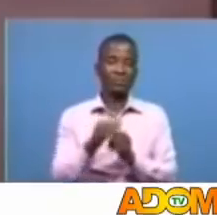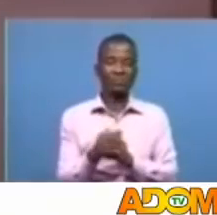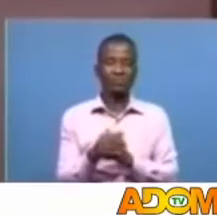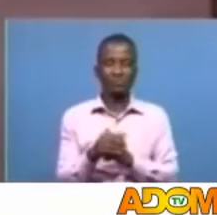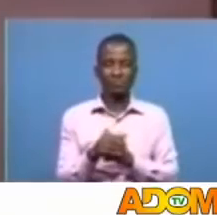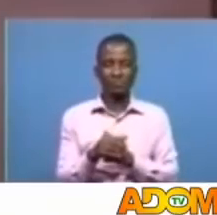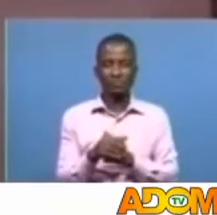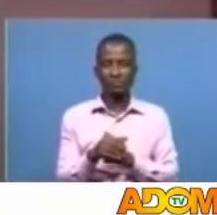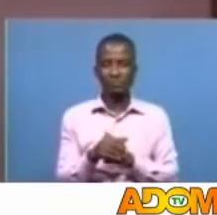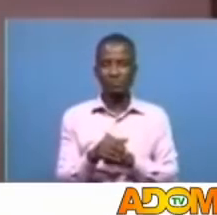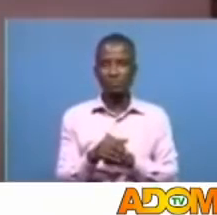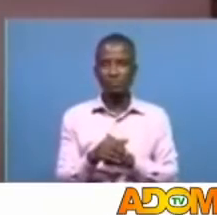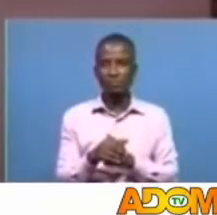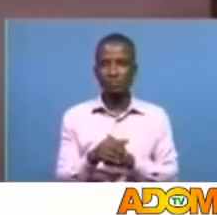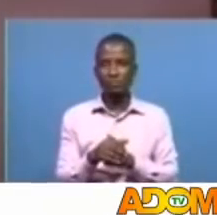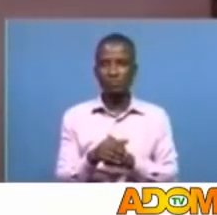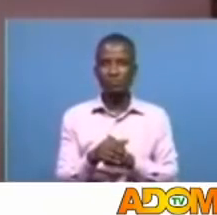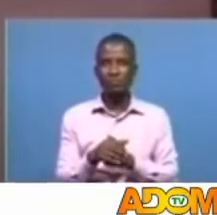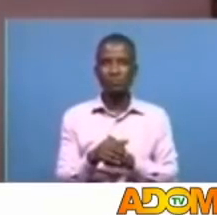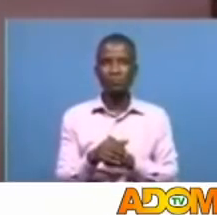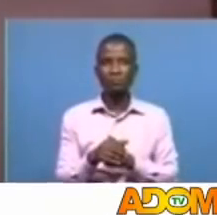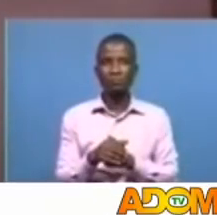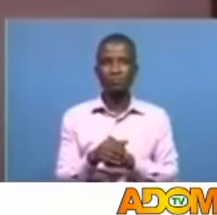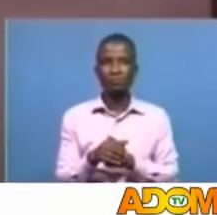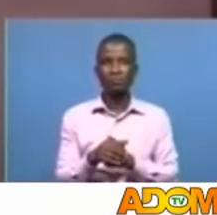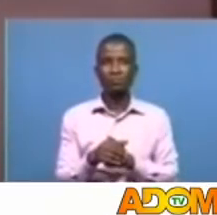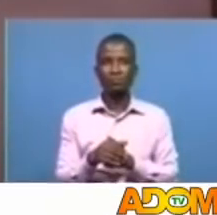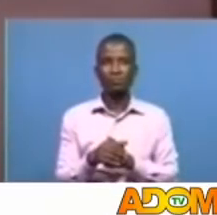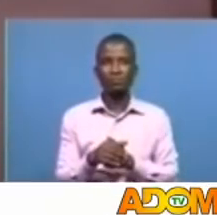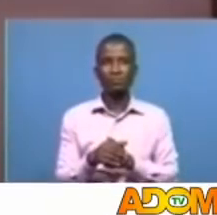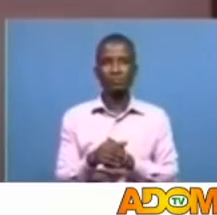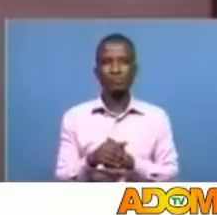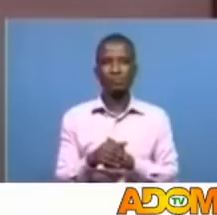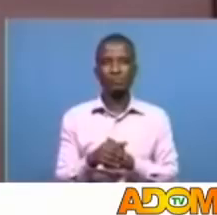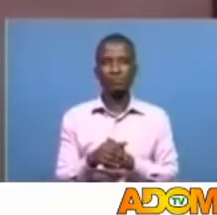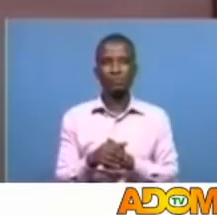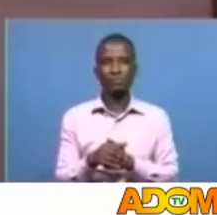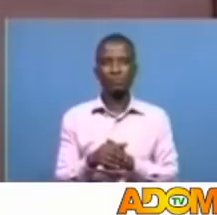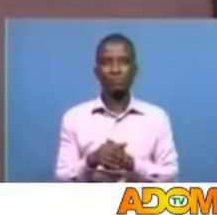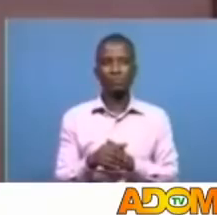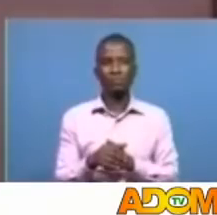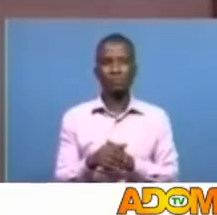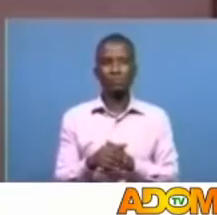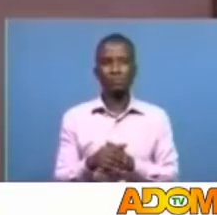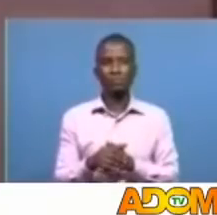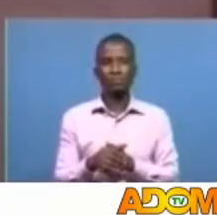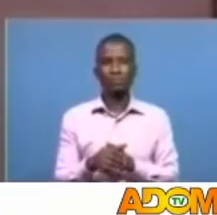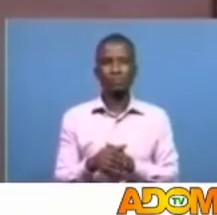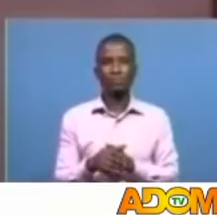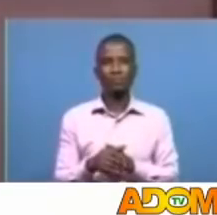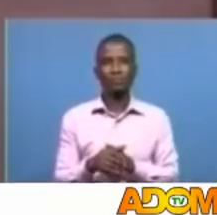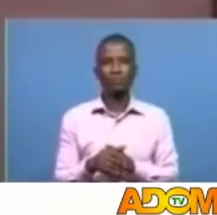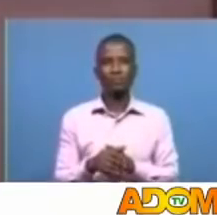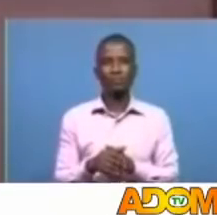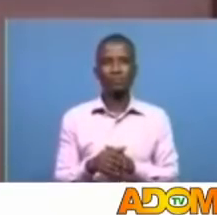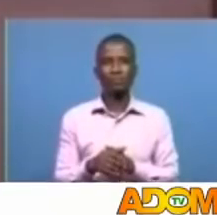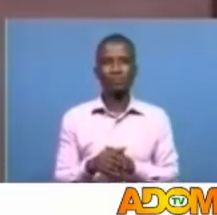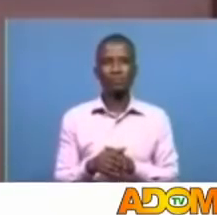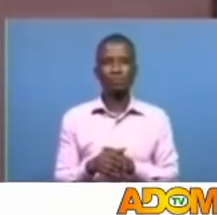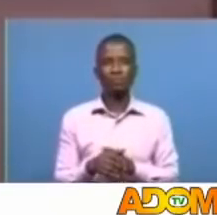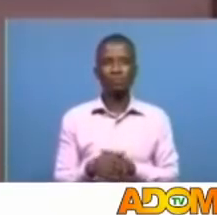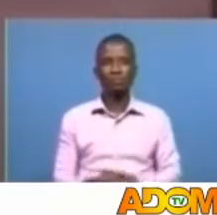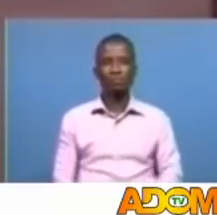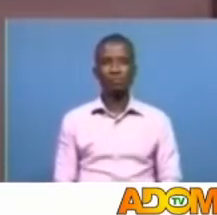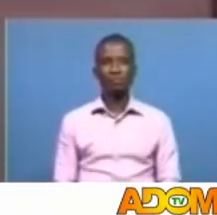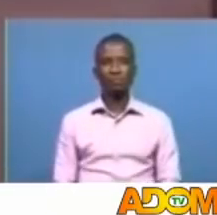the 2020 elections, presidential elections. My Lord,